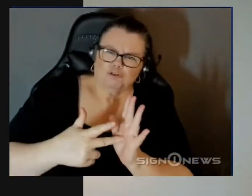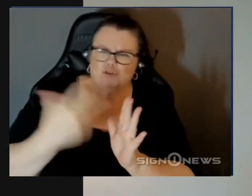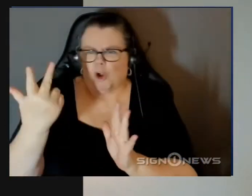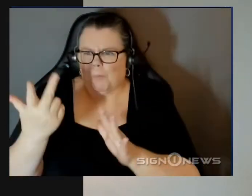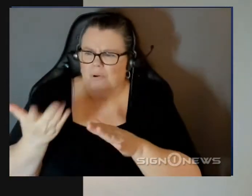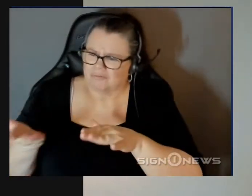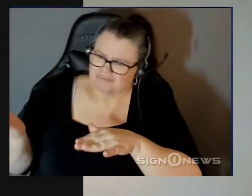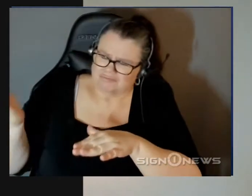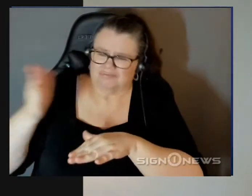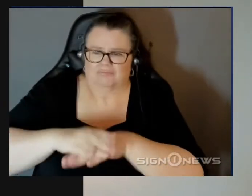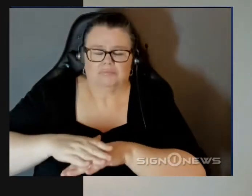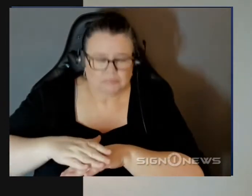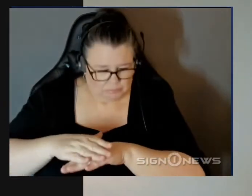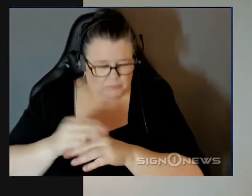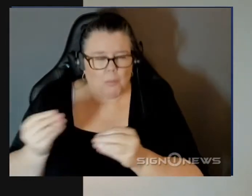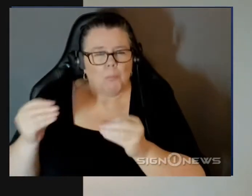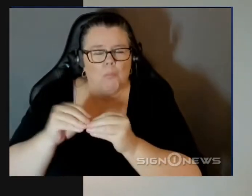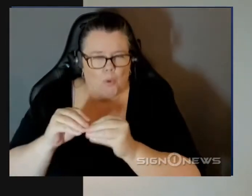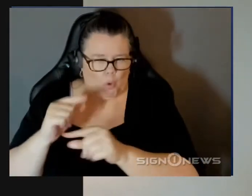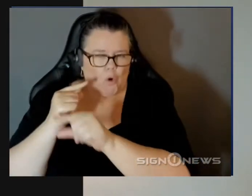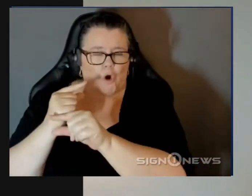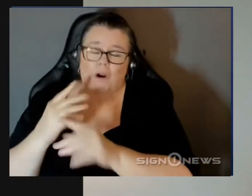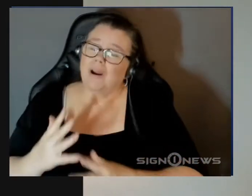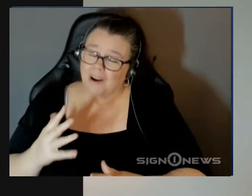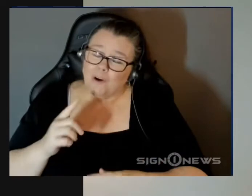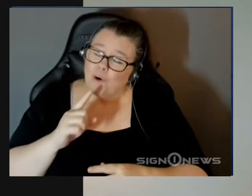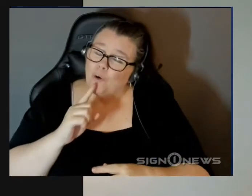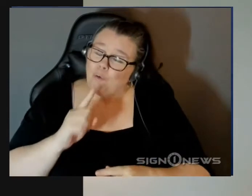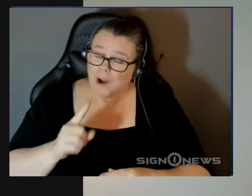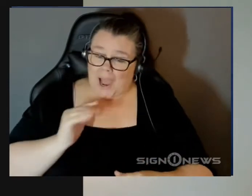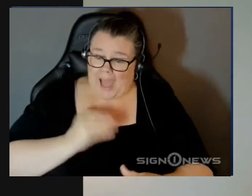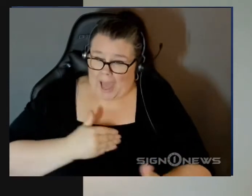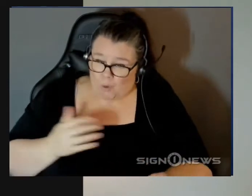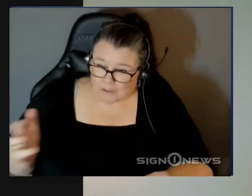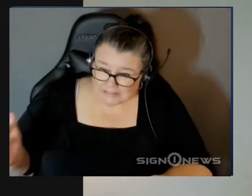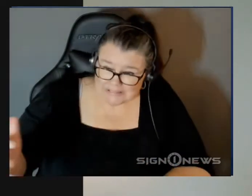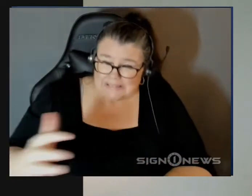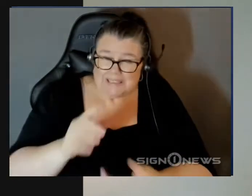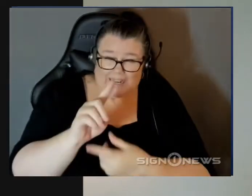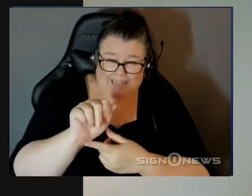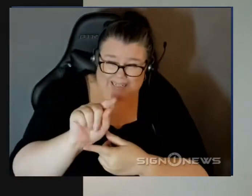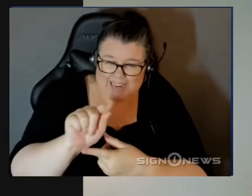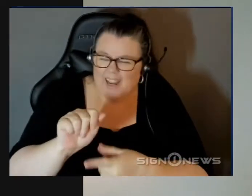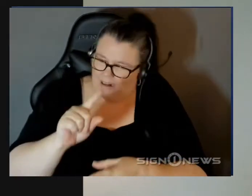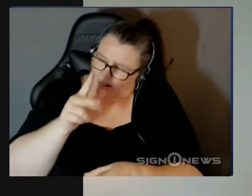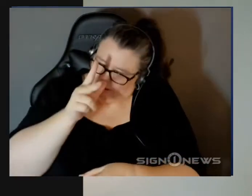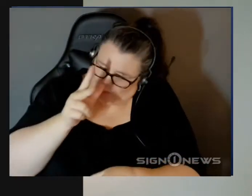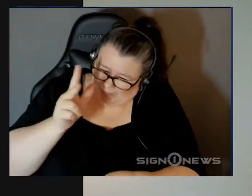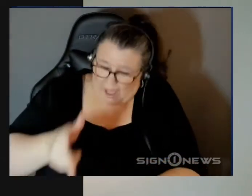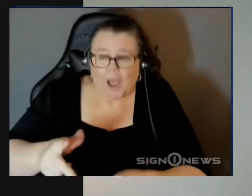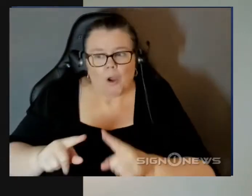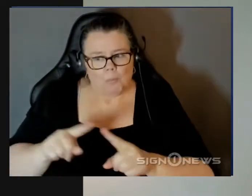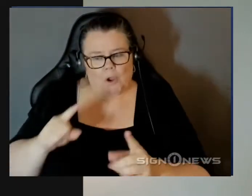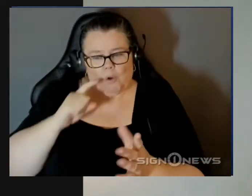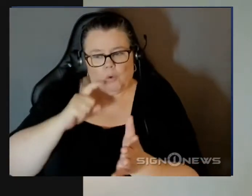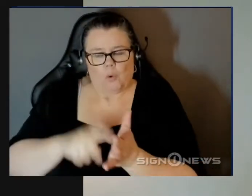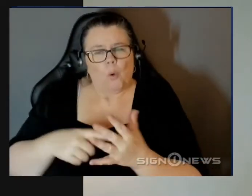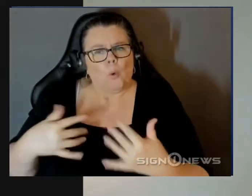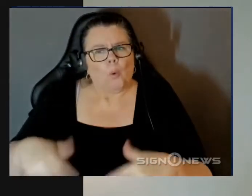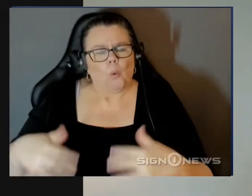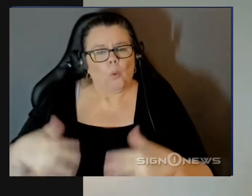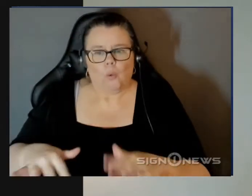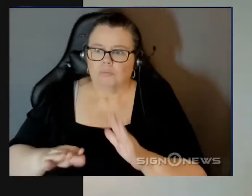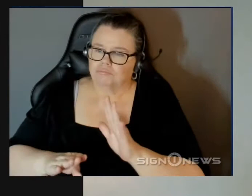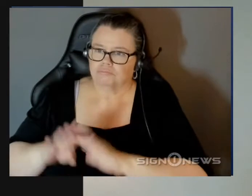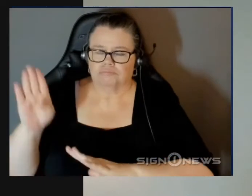data that we have is showing this kind of trend towards guardianship. And then one of the things that's been especially important to our